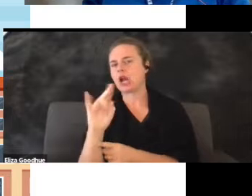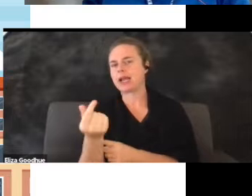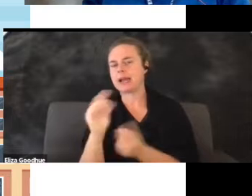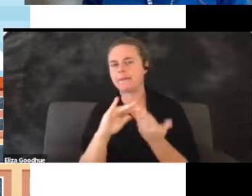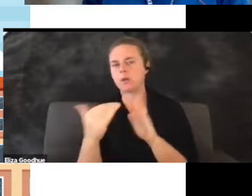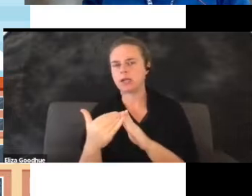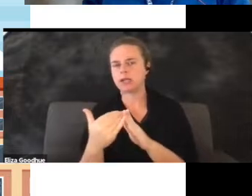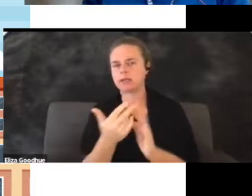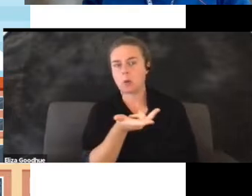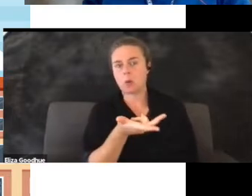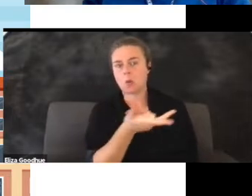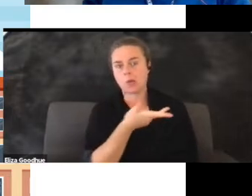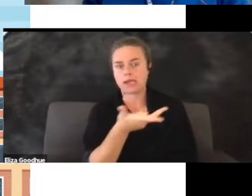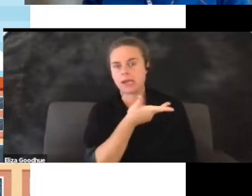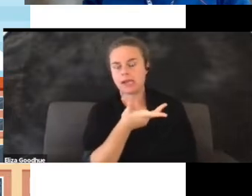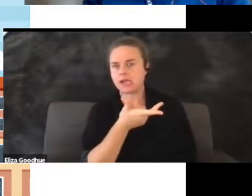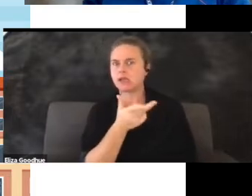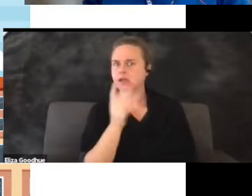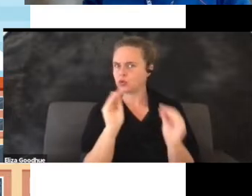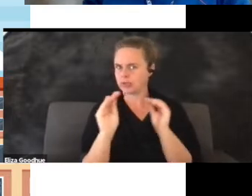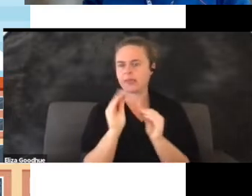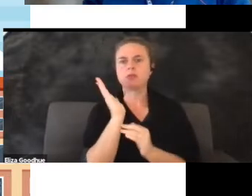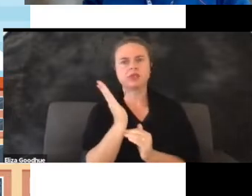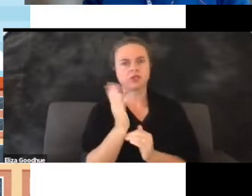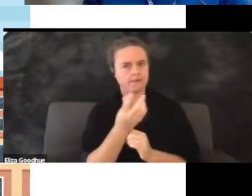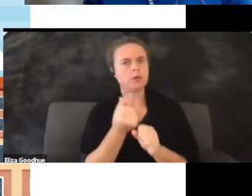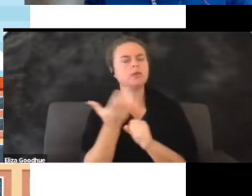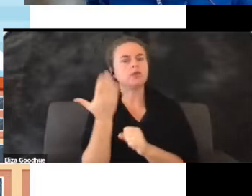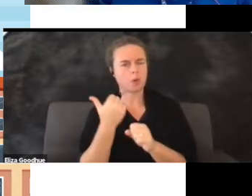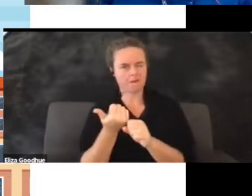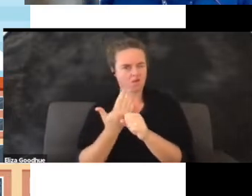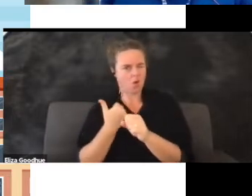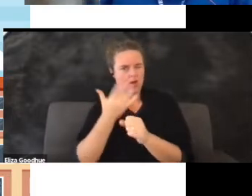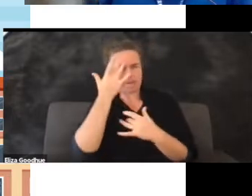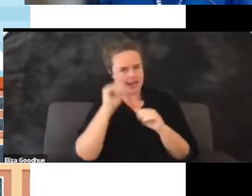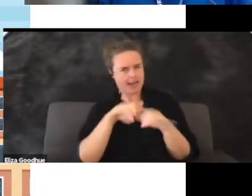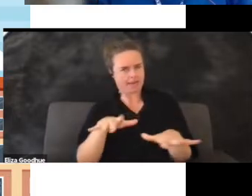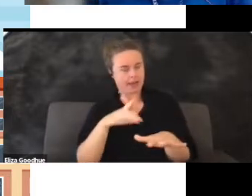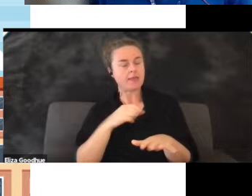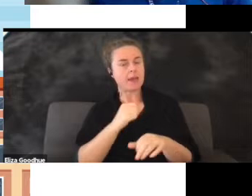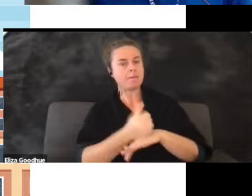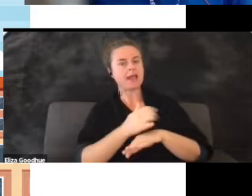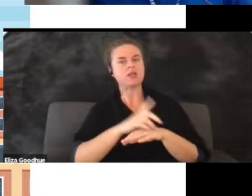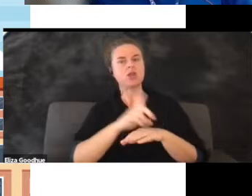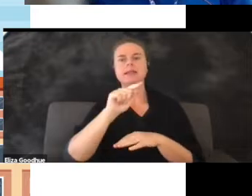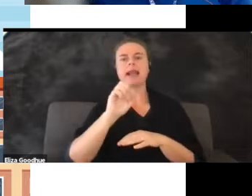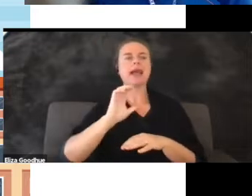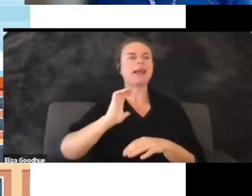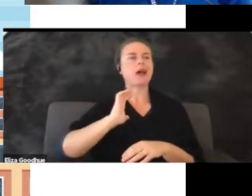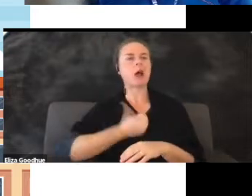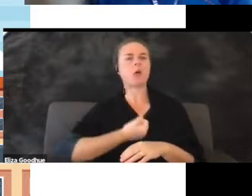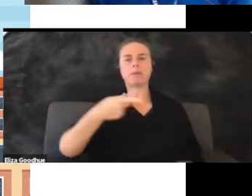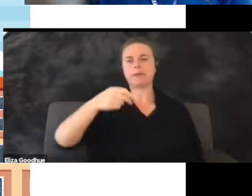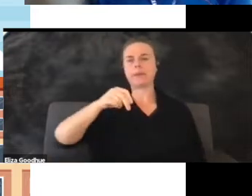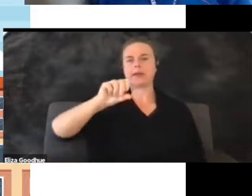presentation a few years ago, actually right before the pandemic, and it was based on data that we had collected of the point of sales data and